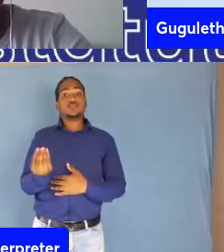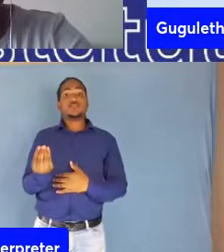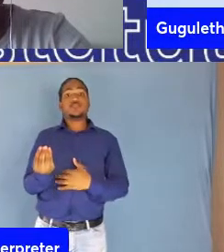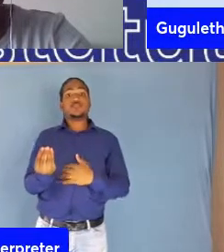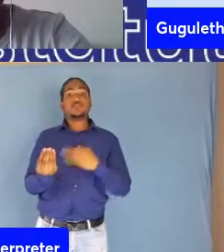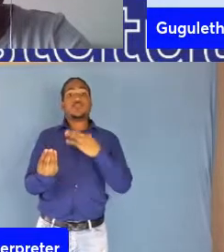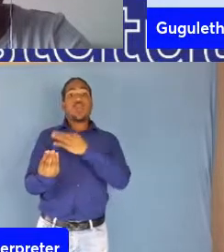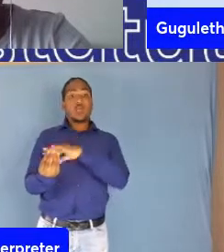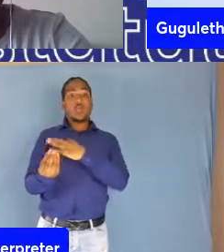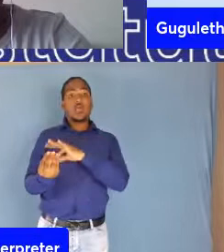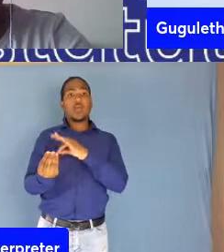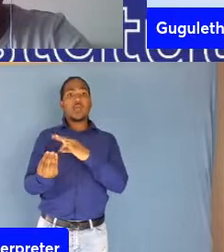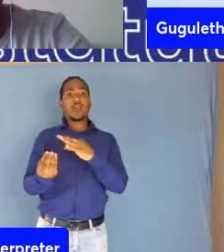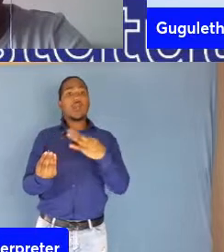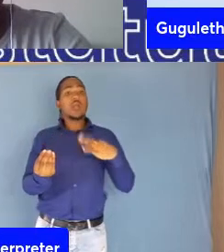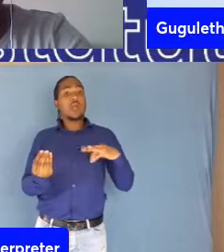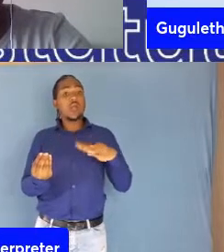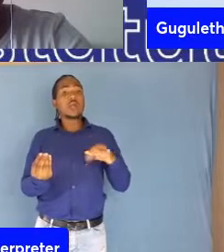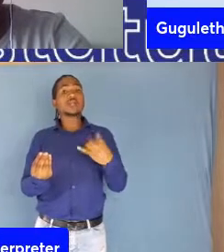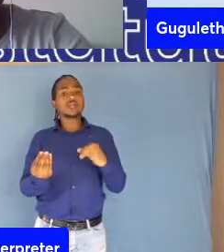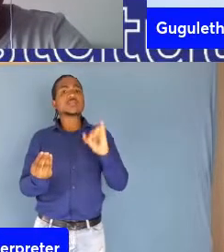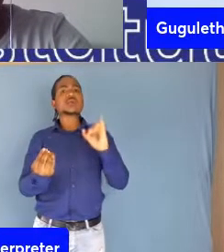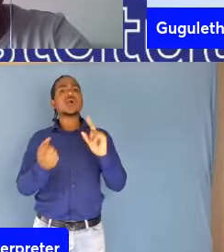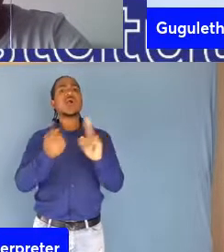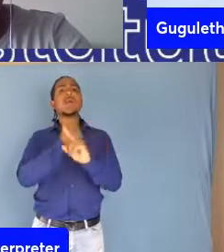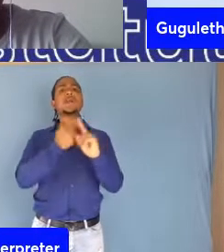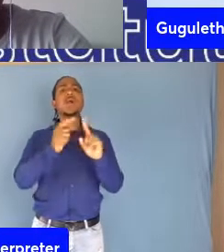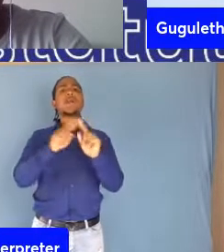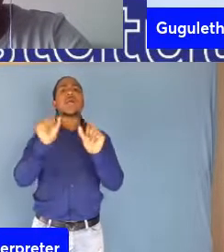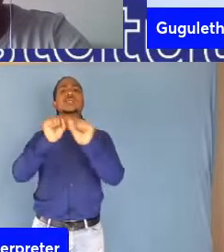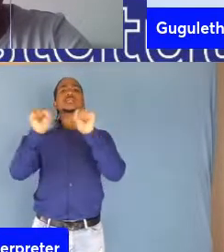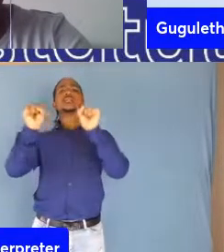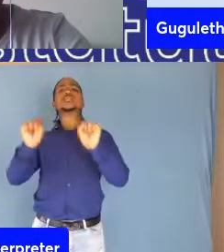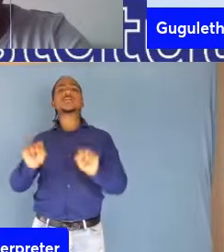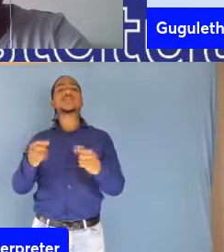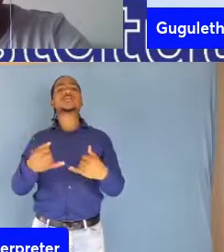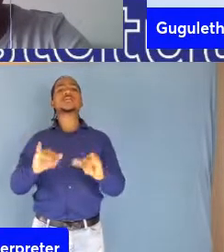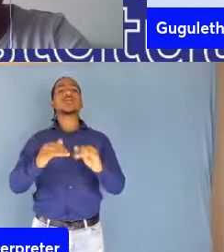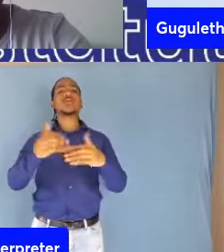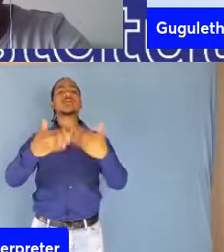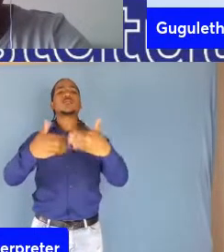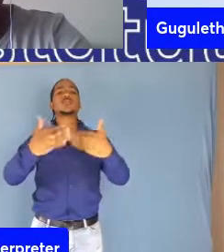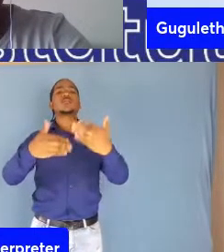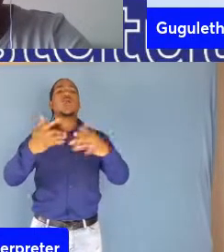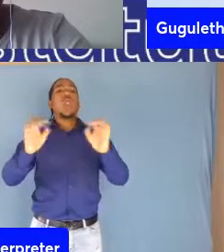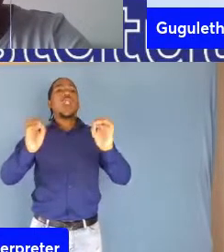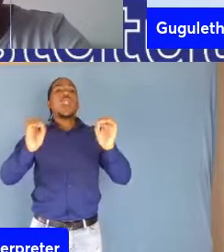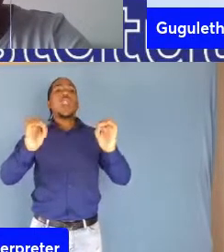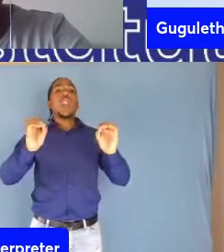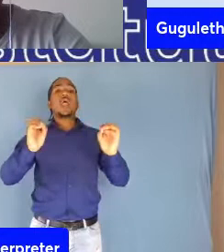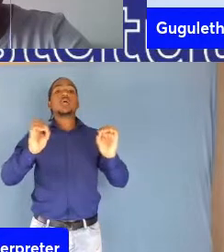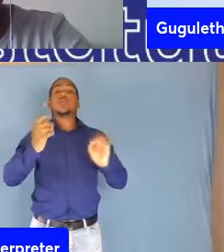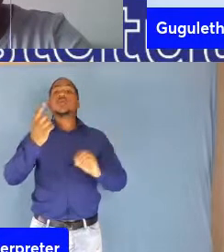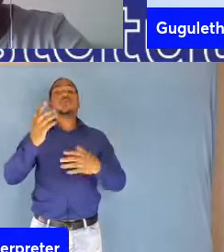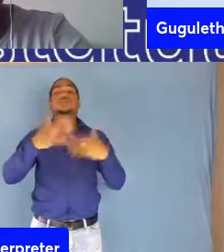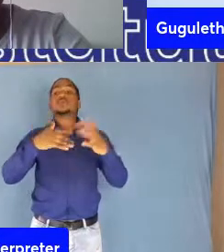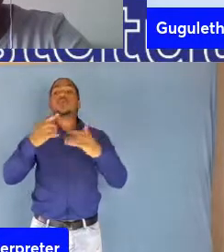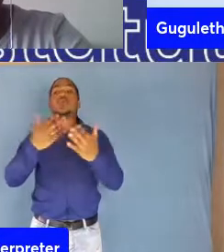abused, and the system is still continuing, and there's nothing that one can do.